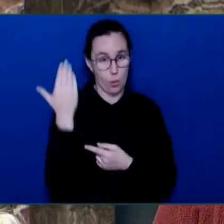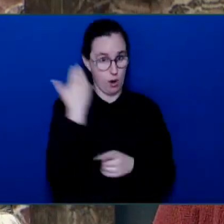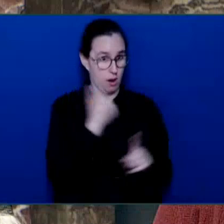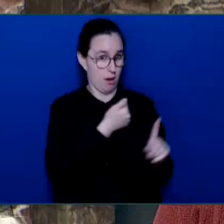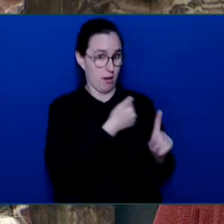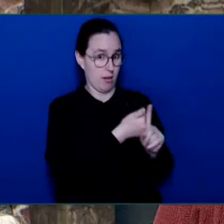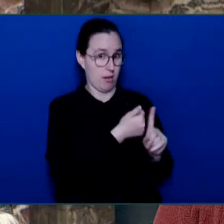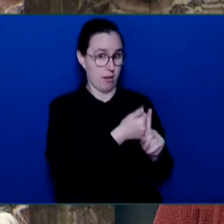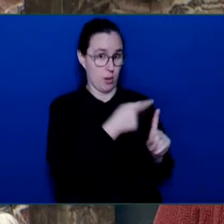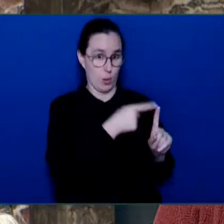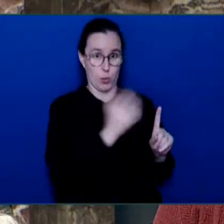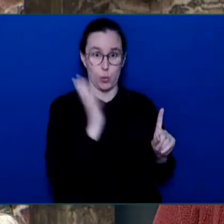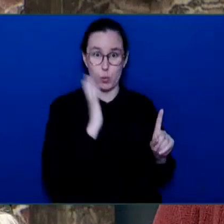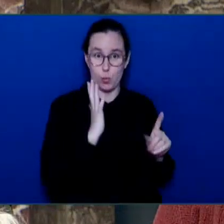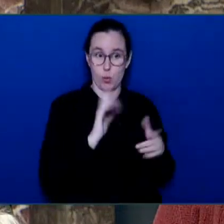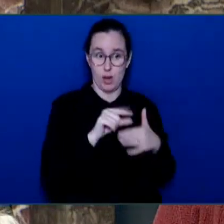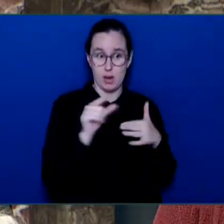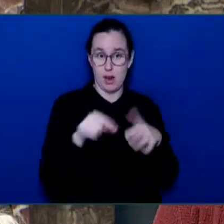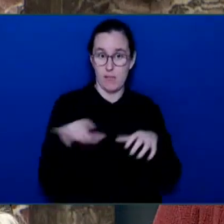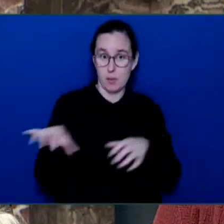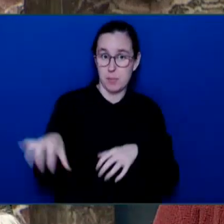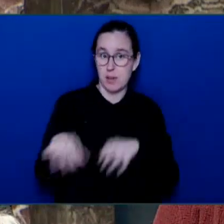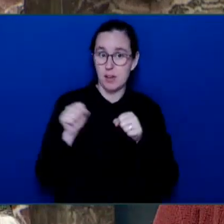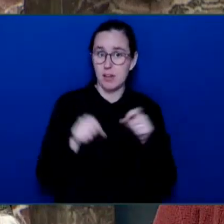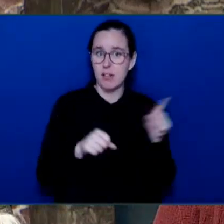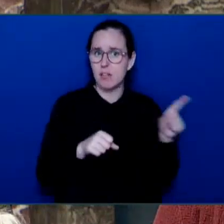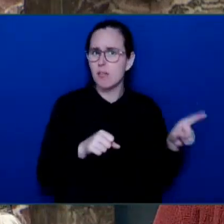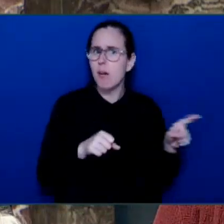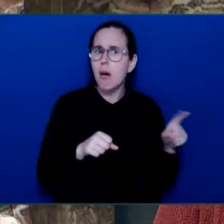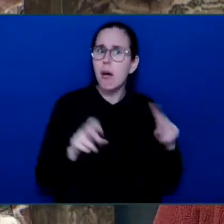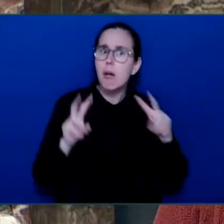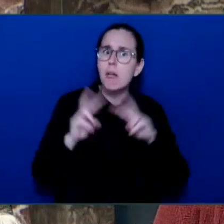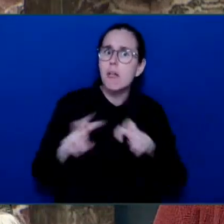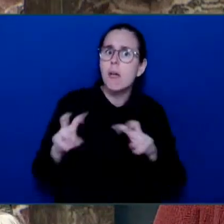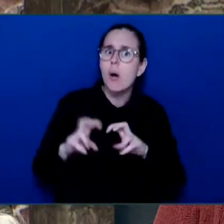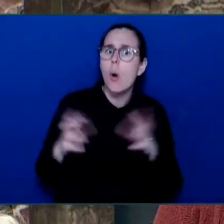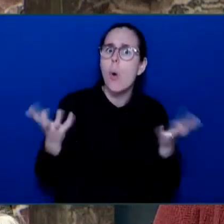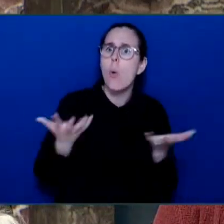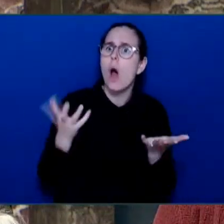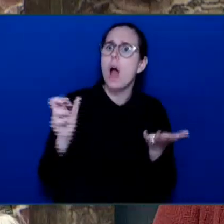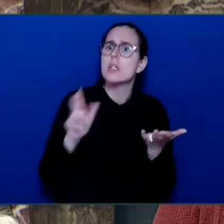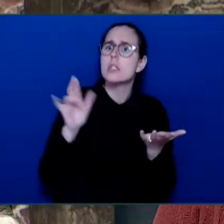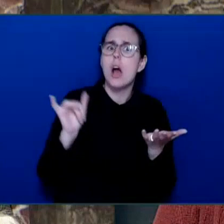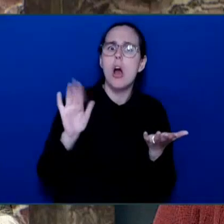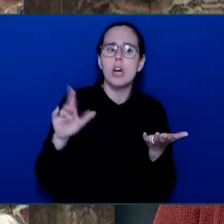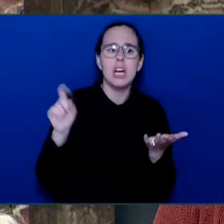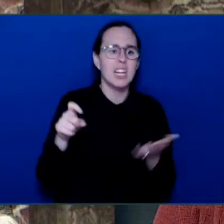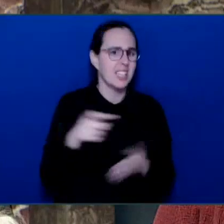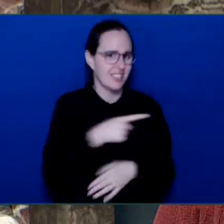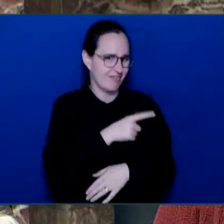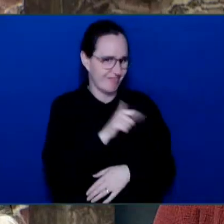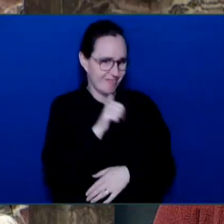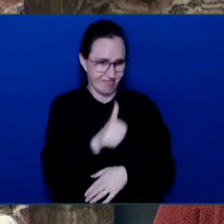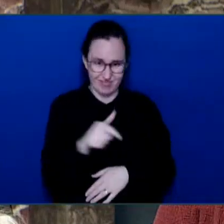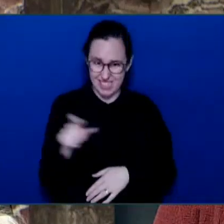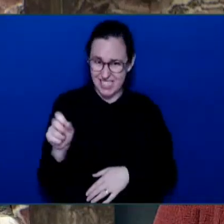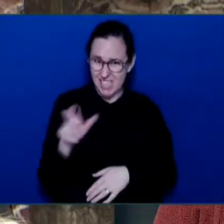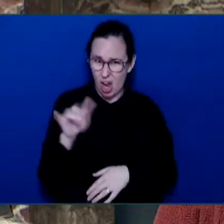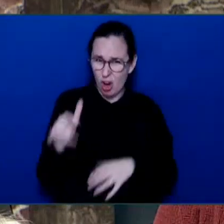looking at the needs of the Surrey. We know that Surrey is the fastest growing community. In the last